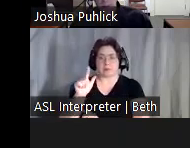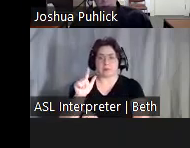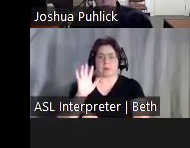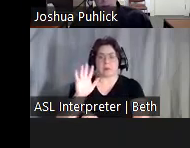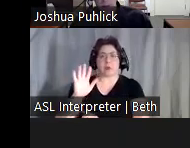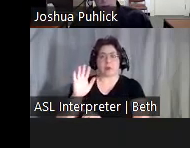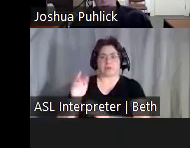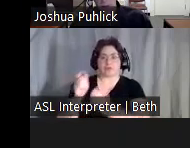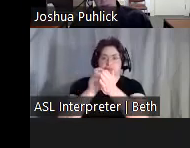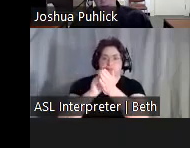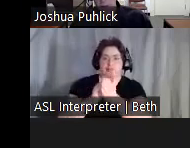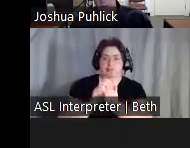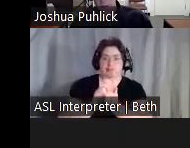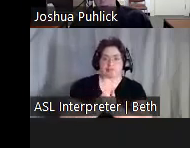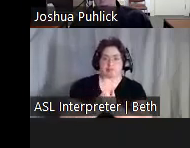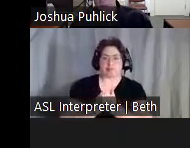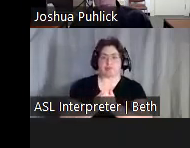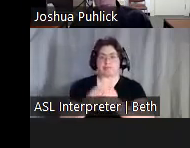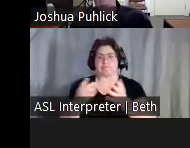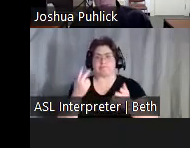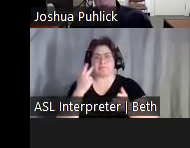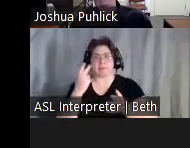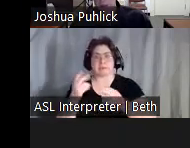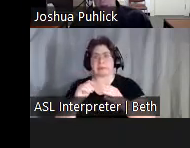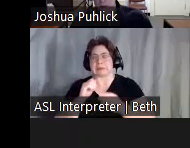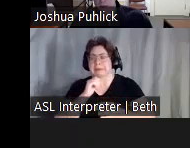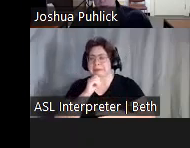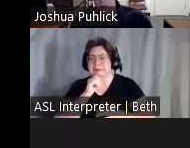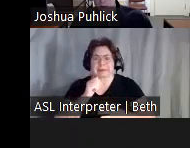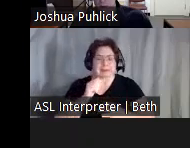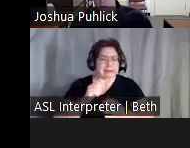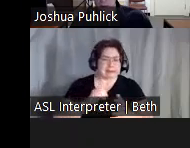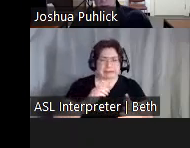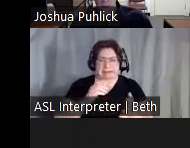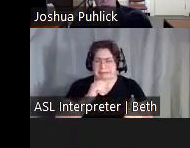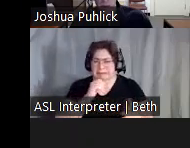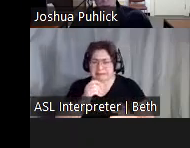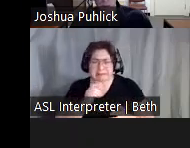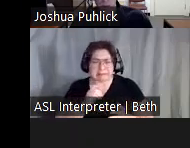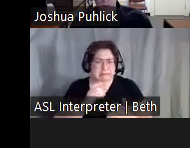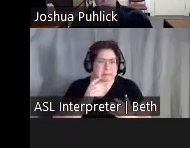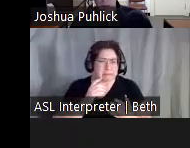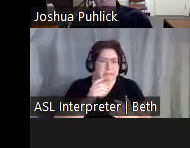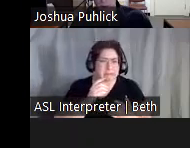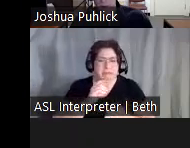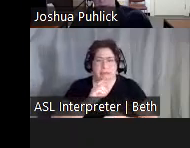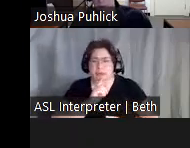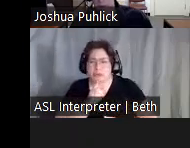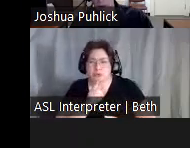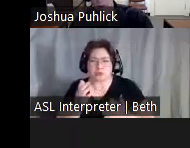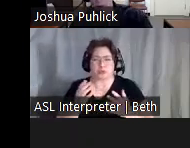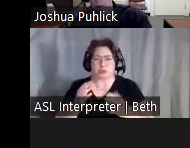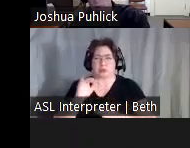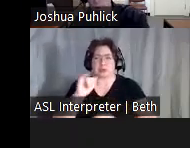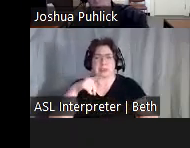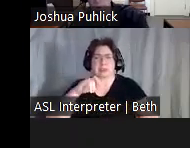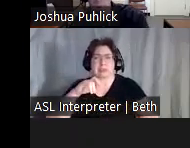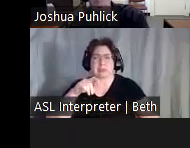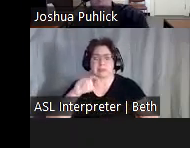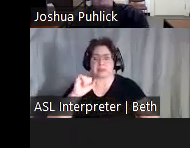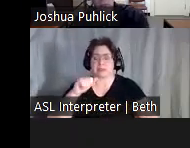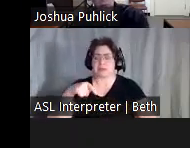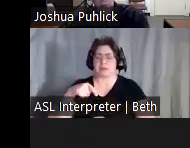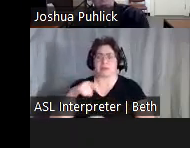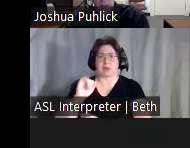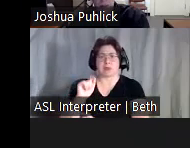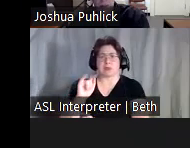change impacts across temporal and spatial scales, natural range of variability may still hold some merit in informing,